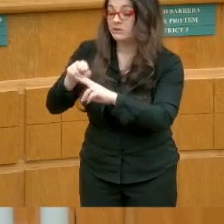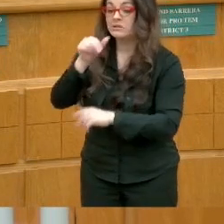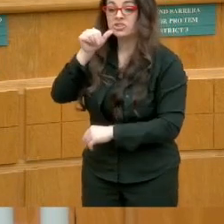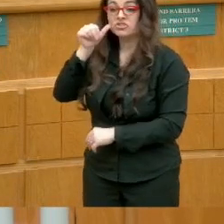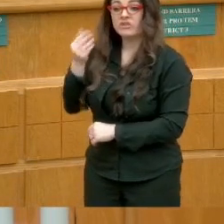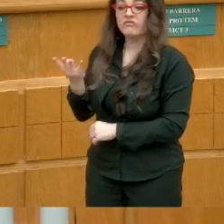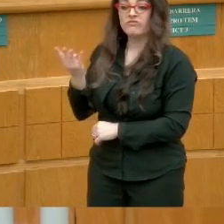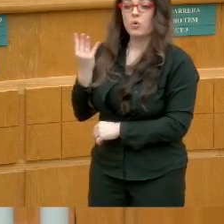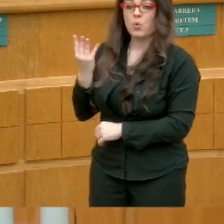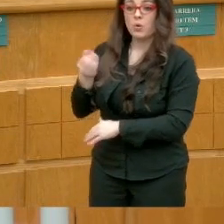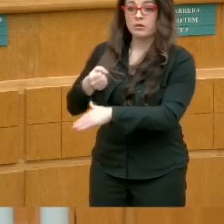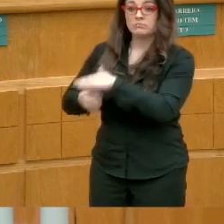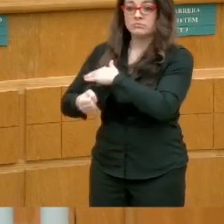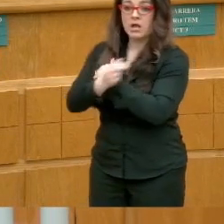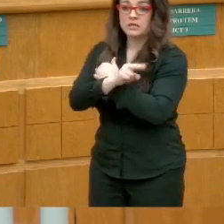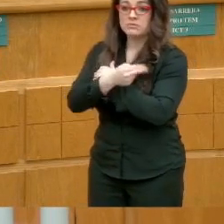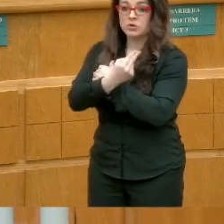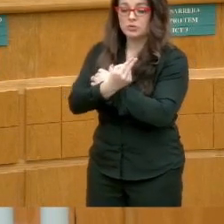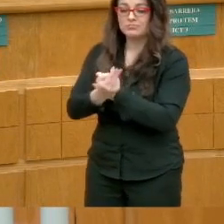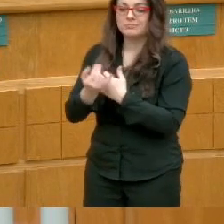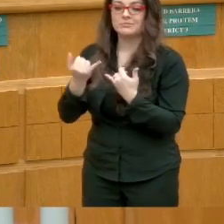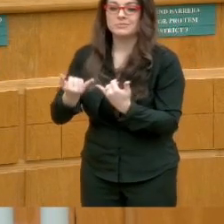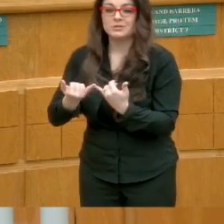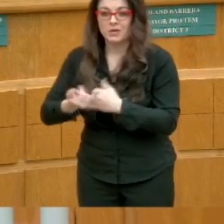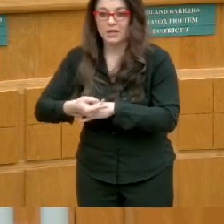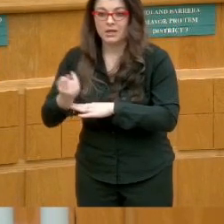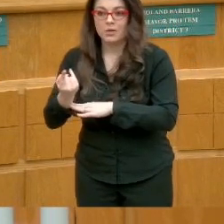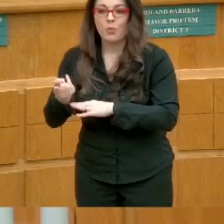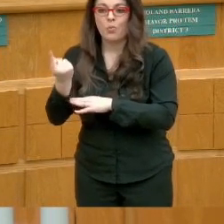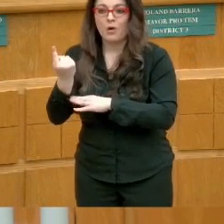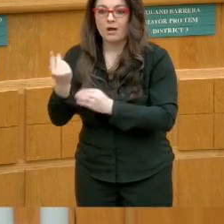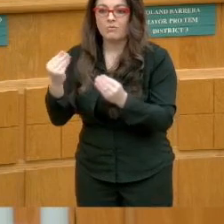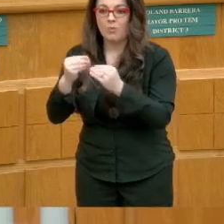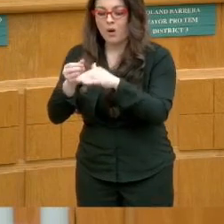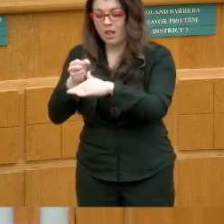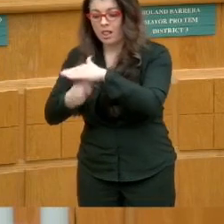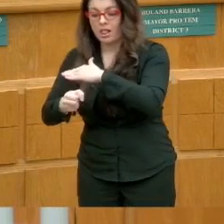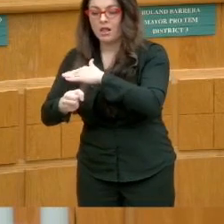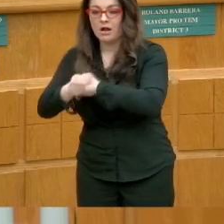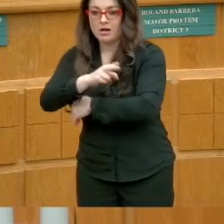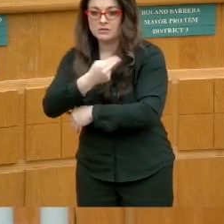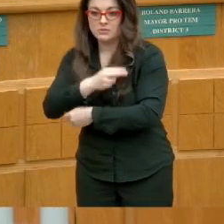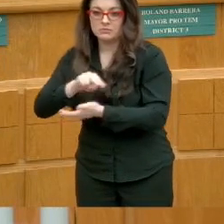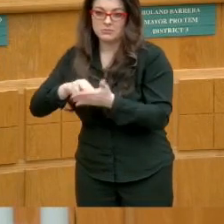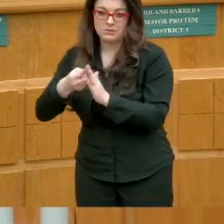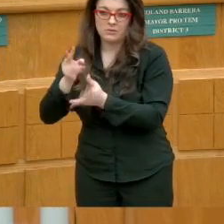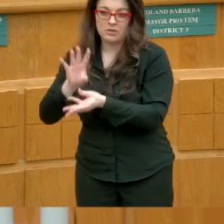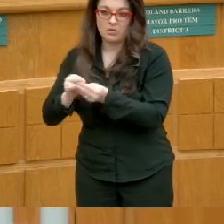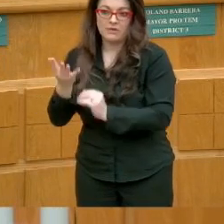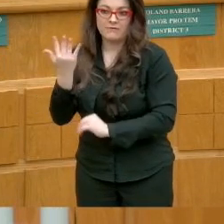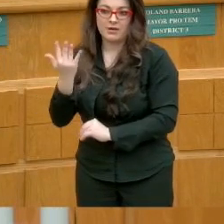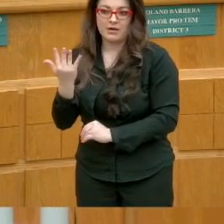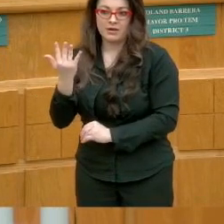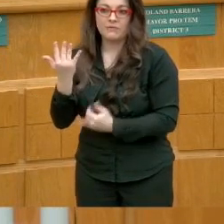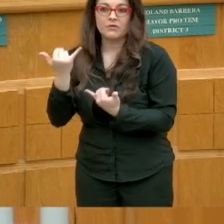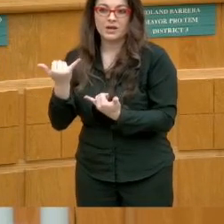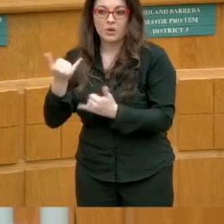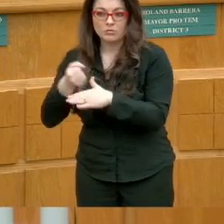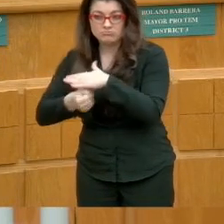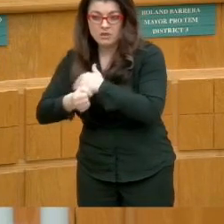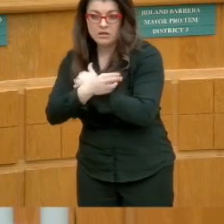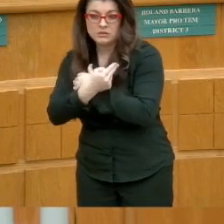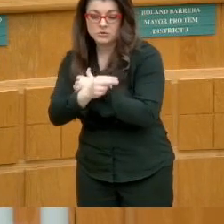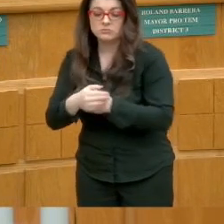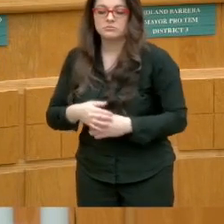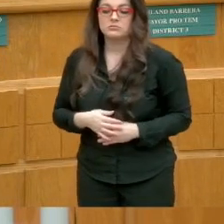yesterday. Today, with an additional 1 person being admitted, we have a total of 5 persons in the hospital. And of that number,